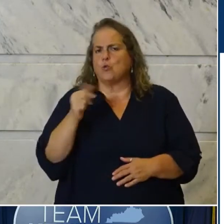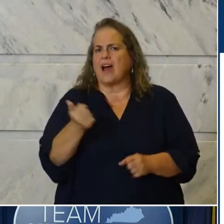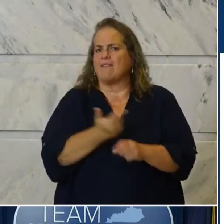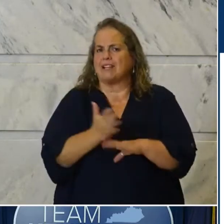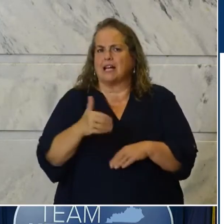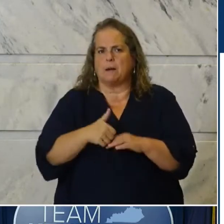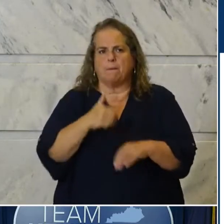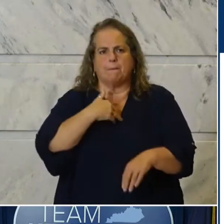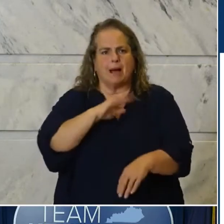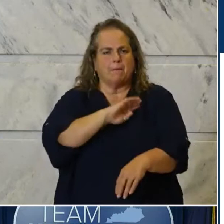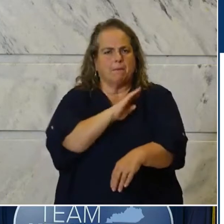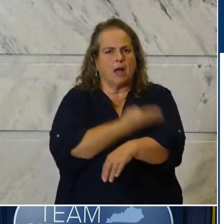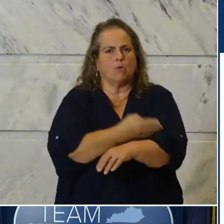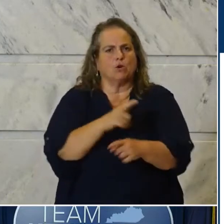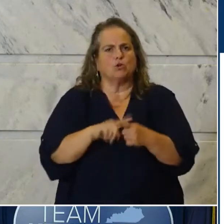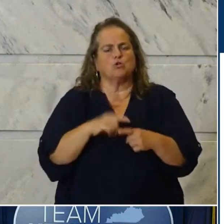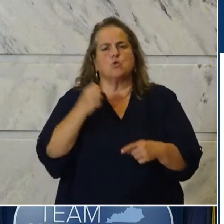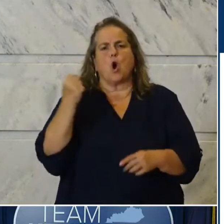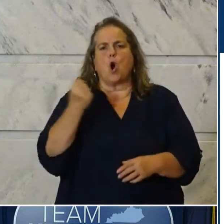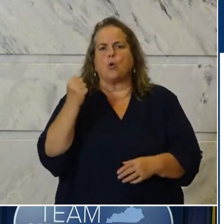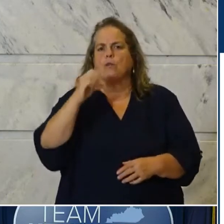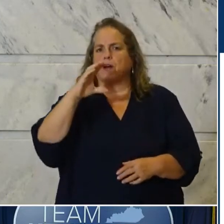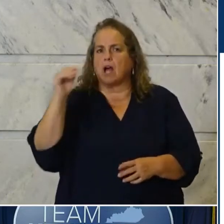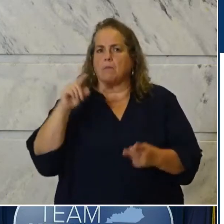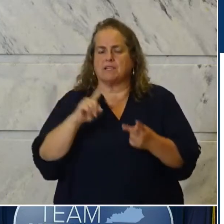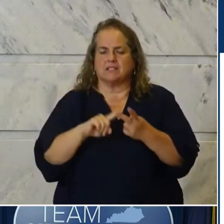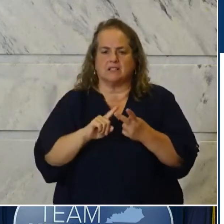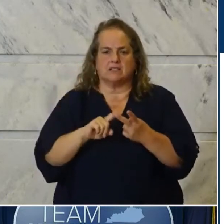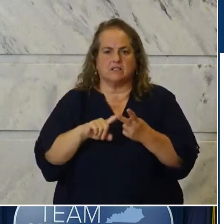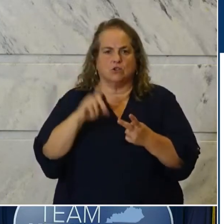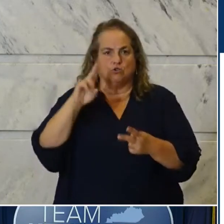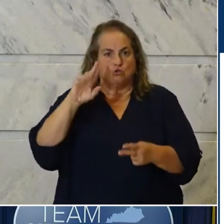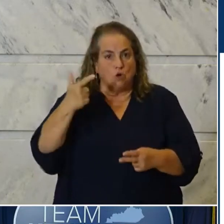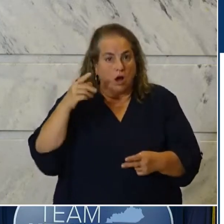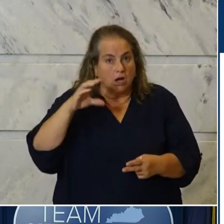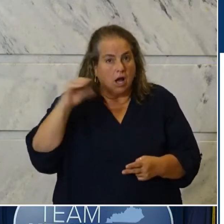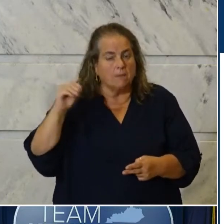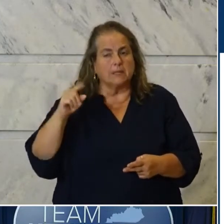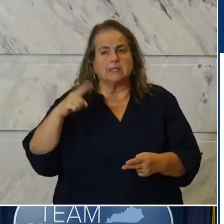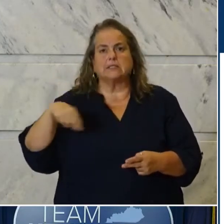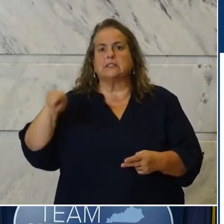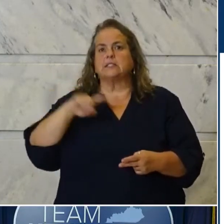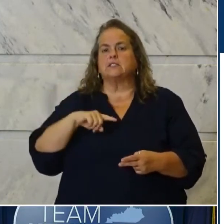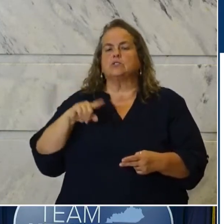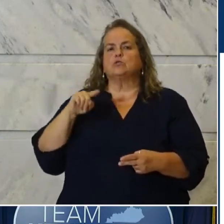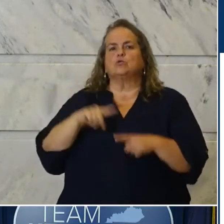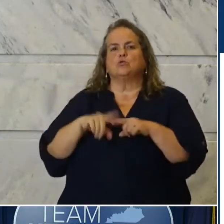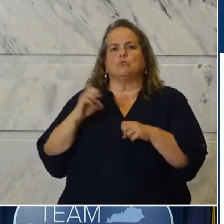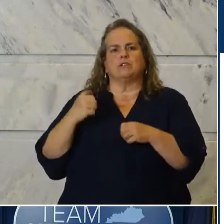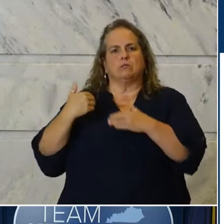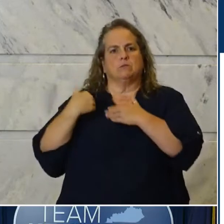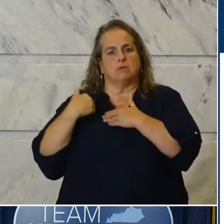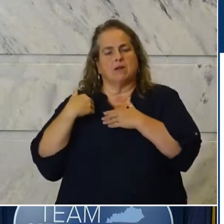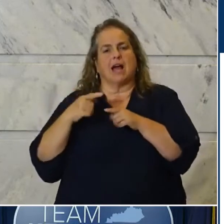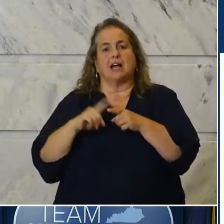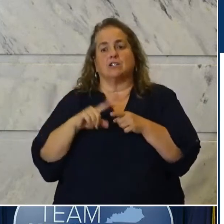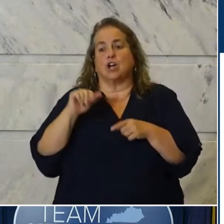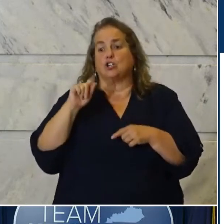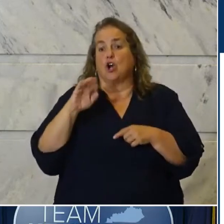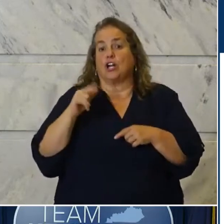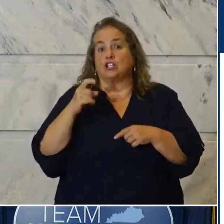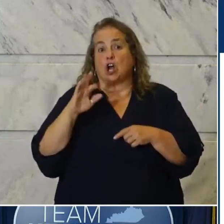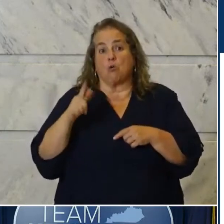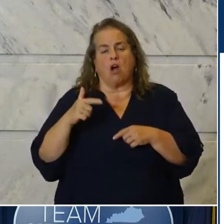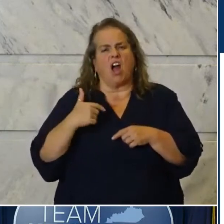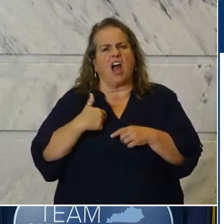the companies, pharmaceutical companies, accountable, and as Attorney General, I filed more lawsuits against